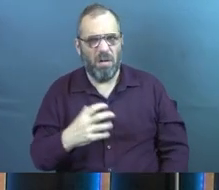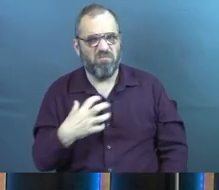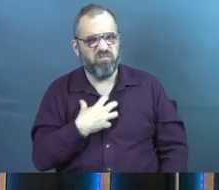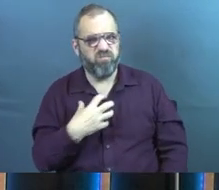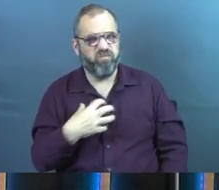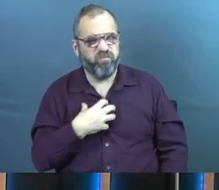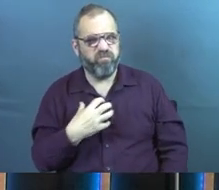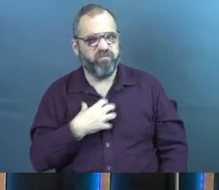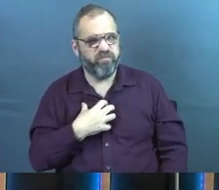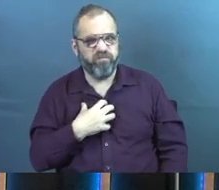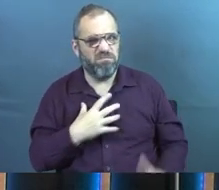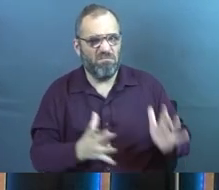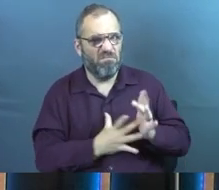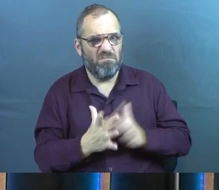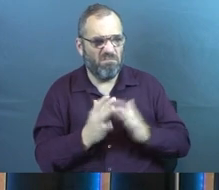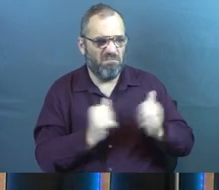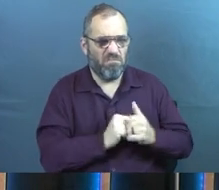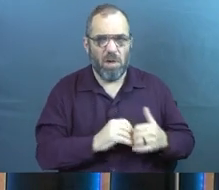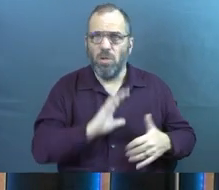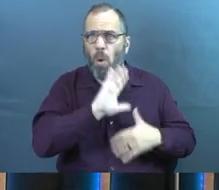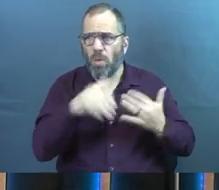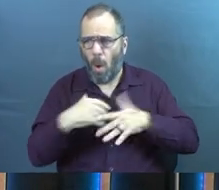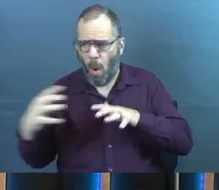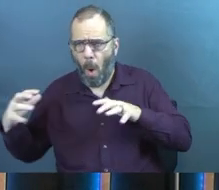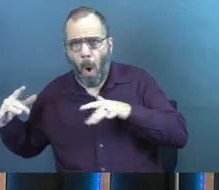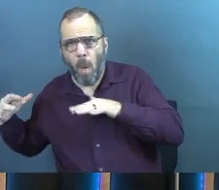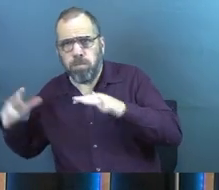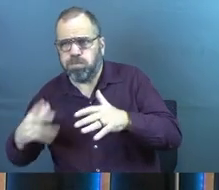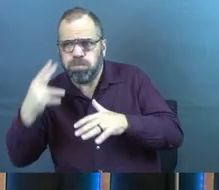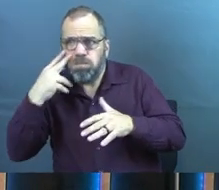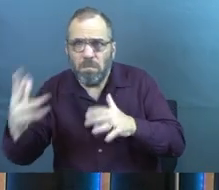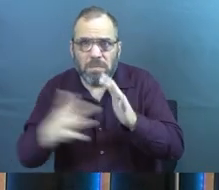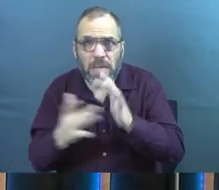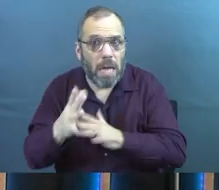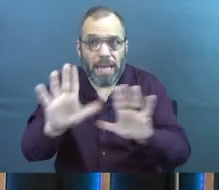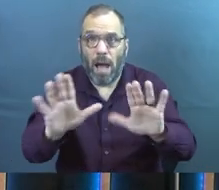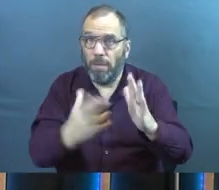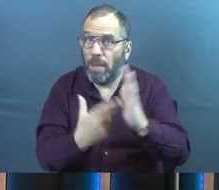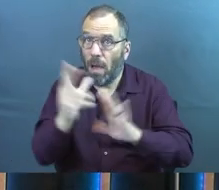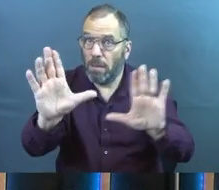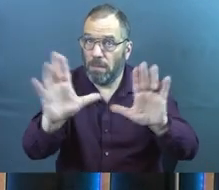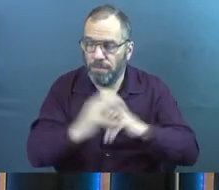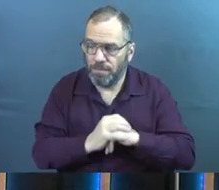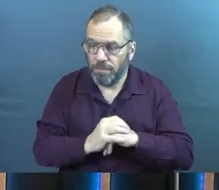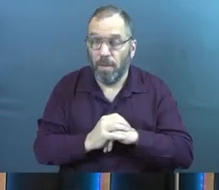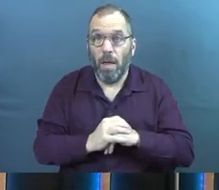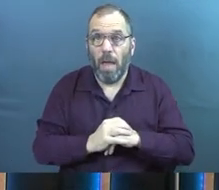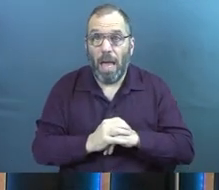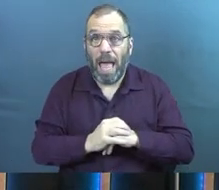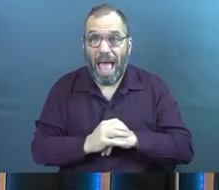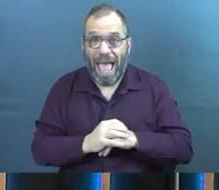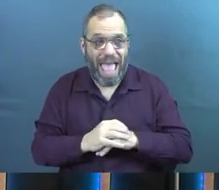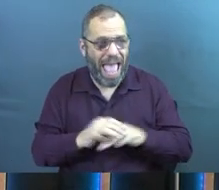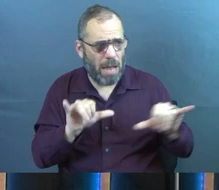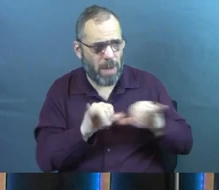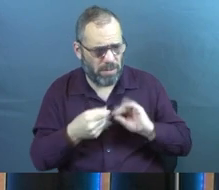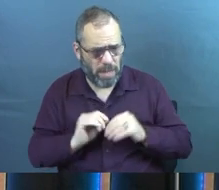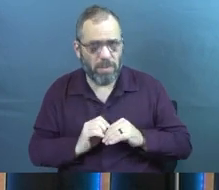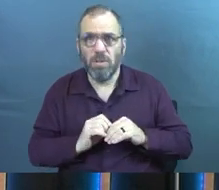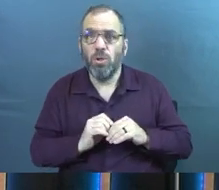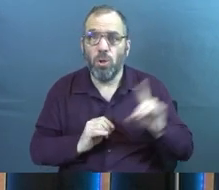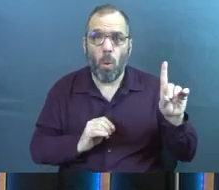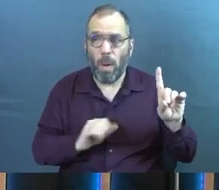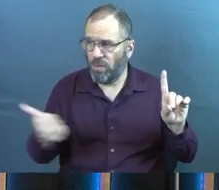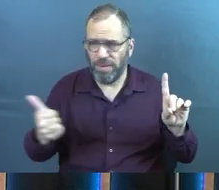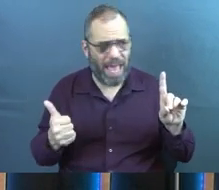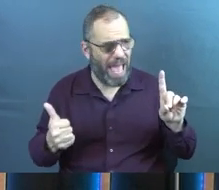not happy about it. So in this whole crowd of people, if we're being super honest, right? If we're looking and we're rating in the way that we do as human